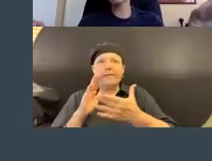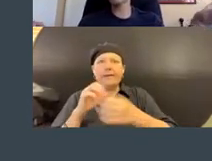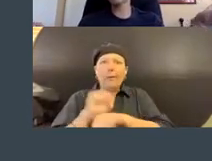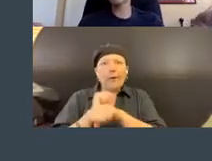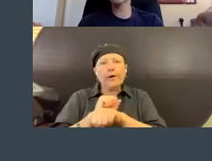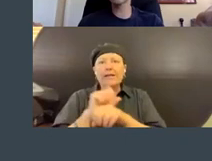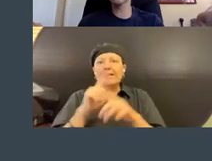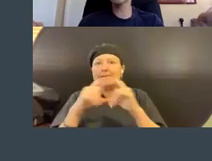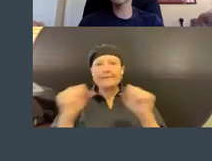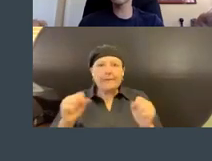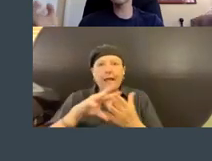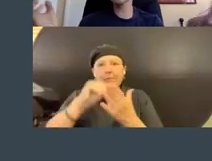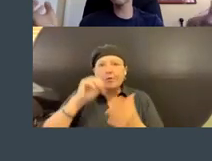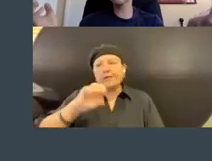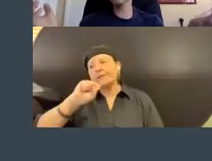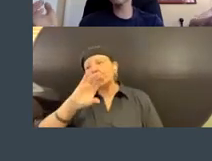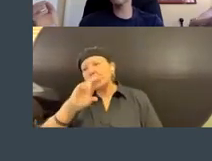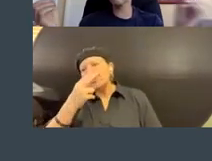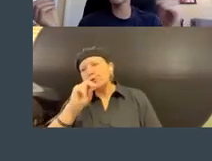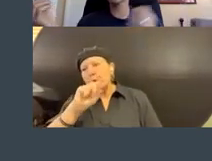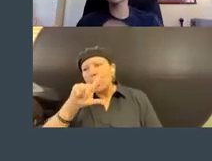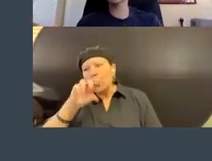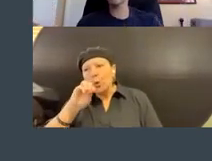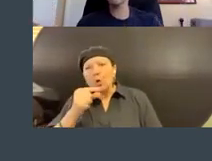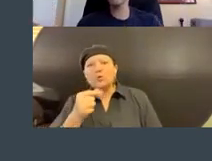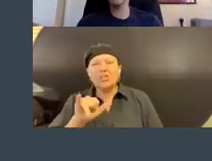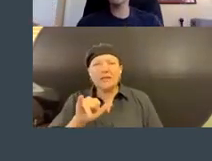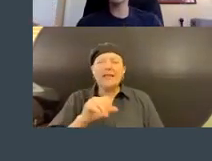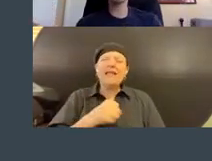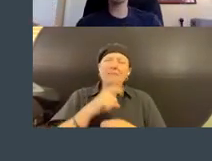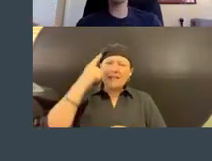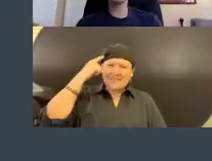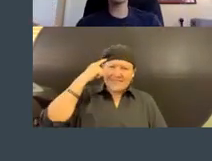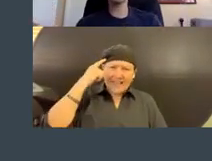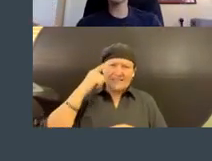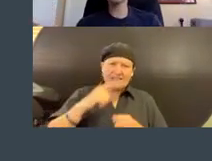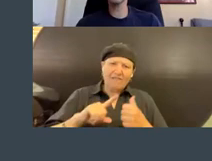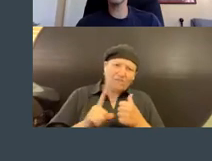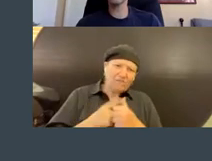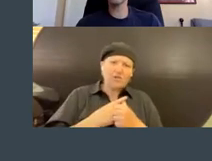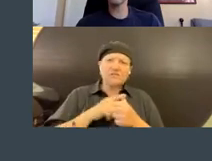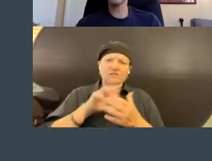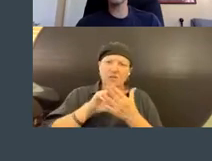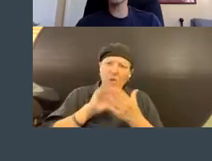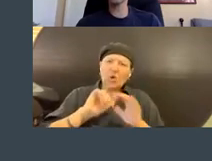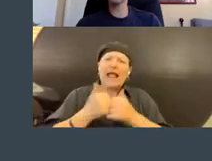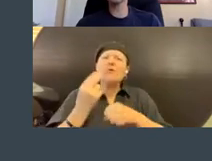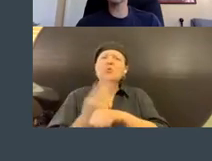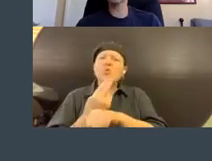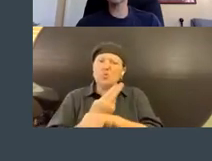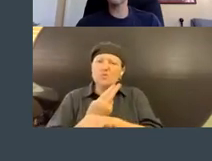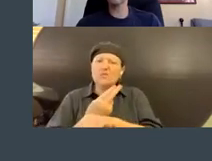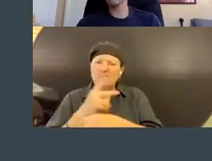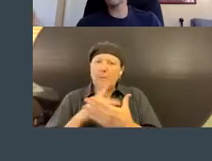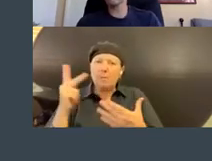it makes more sense for them to sort of be exploring Schoology while they're doing some fairly, innocuous things that are easier for them to